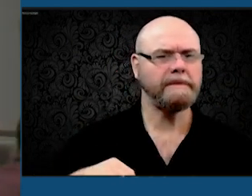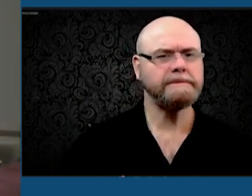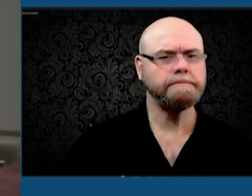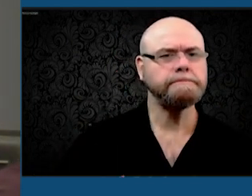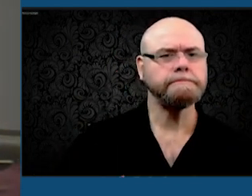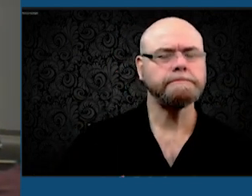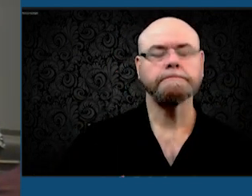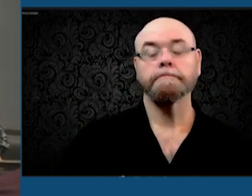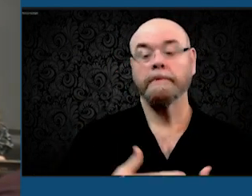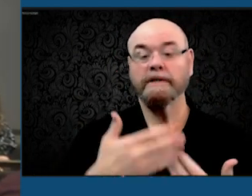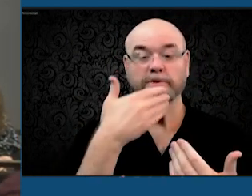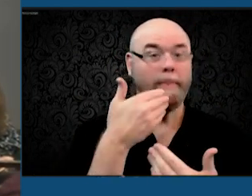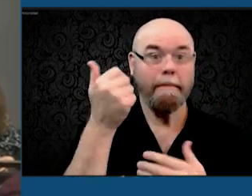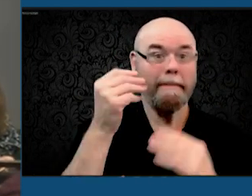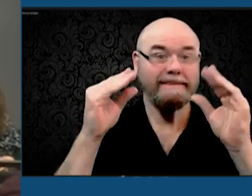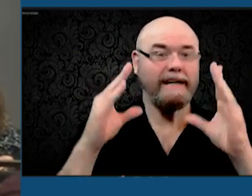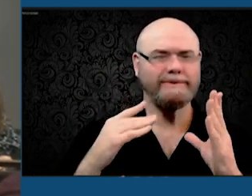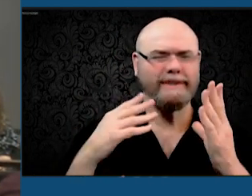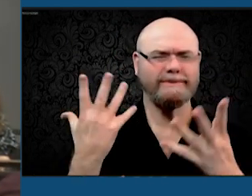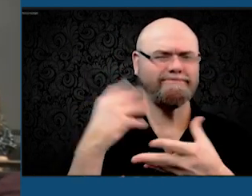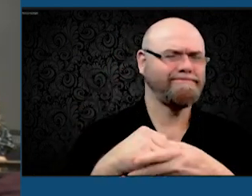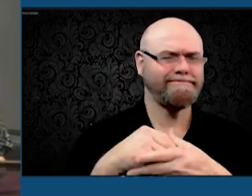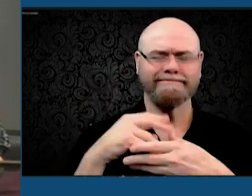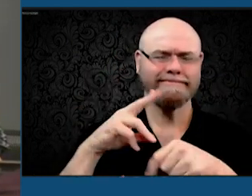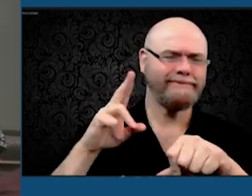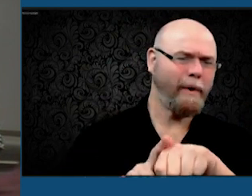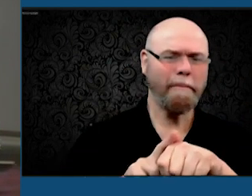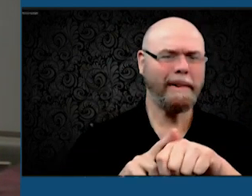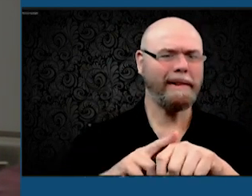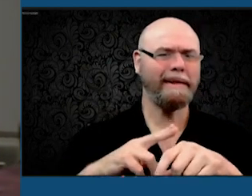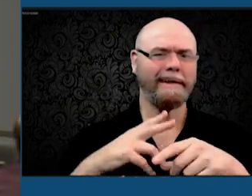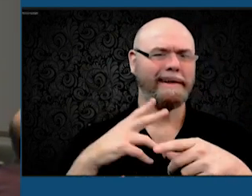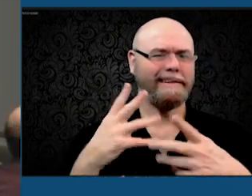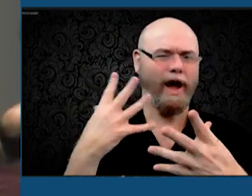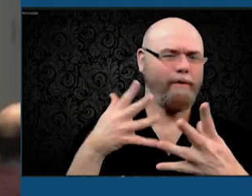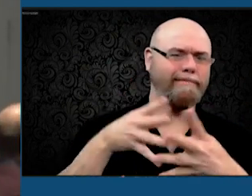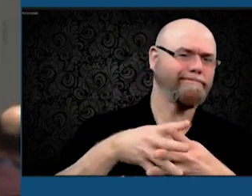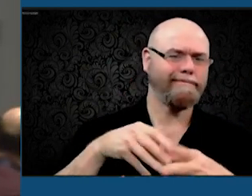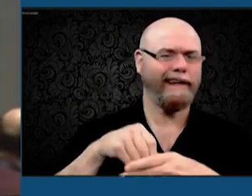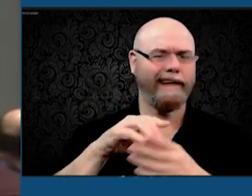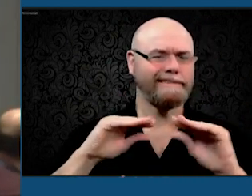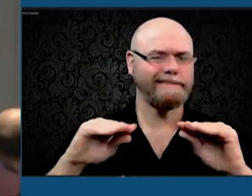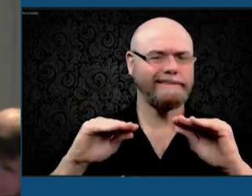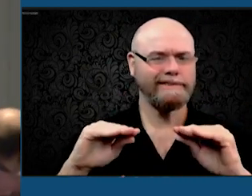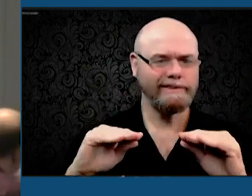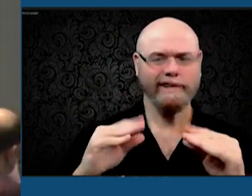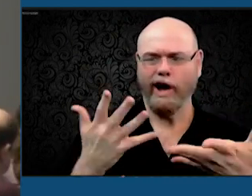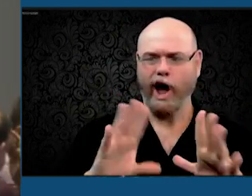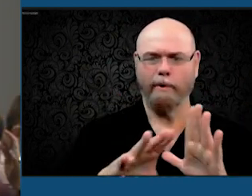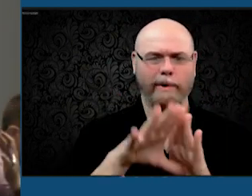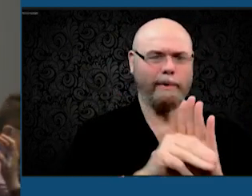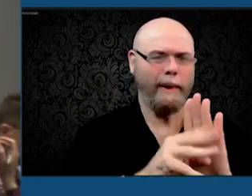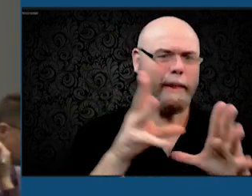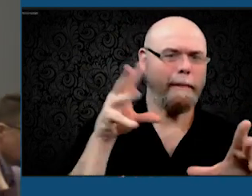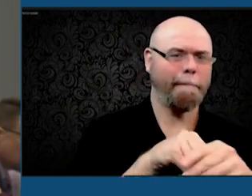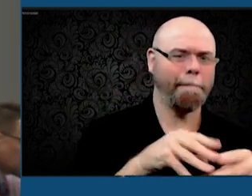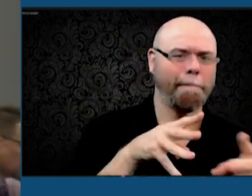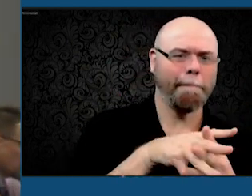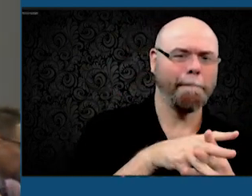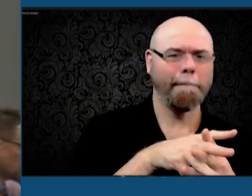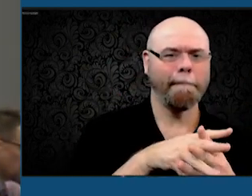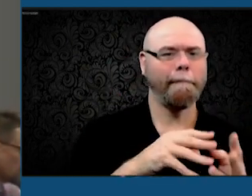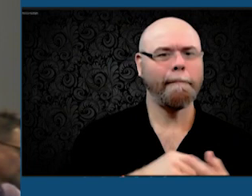this automatically. They're integrating it into their teaching practices. It's integrated into the curriculum. Another challenge that we've